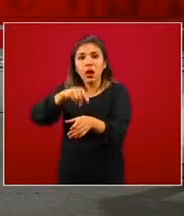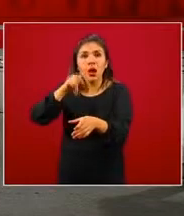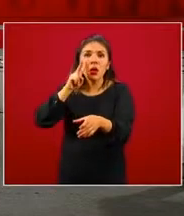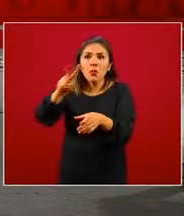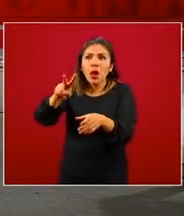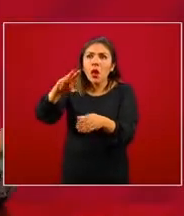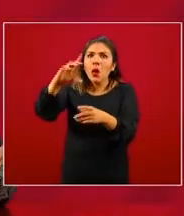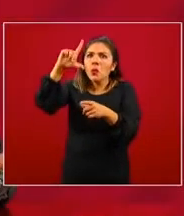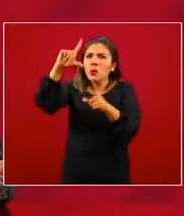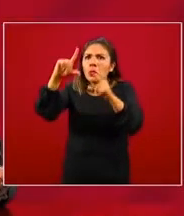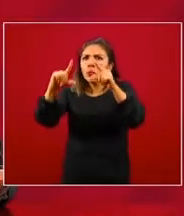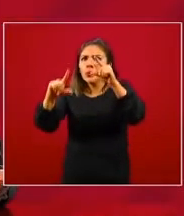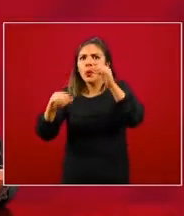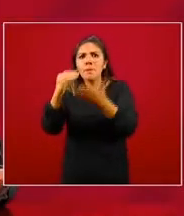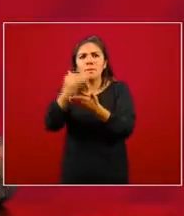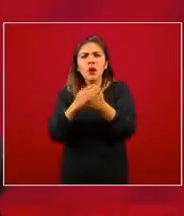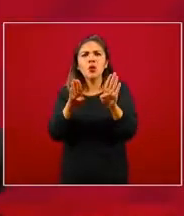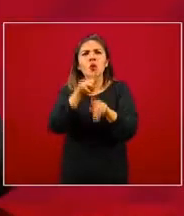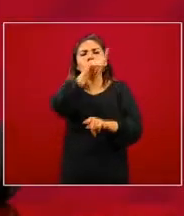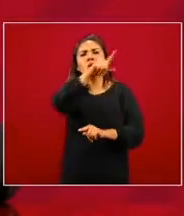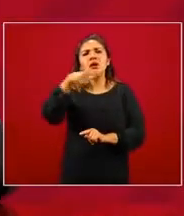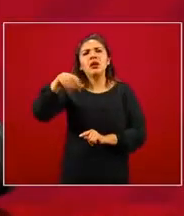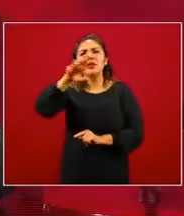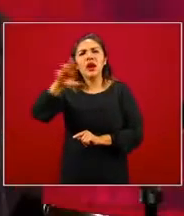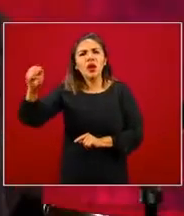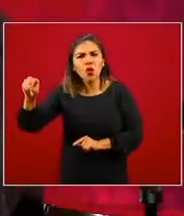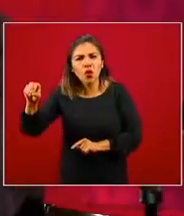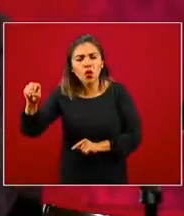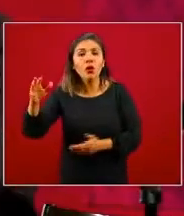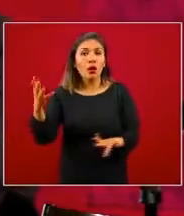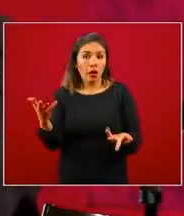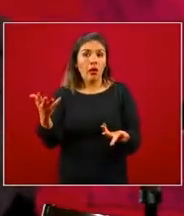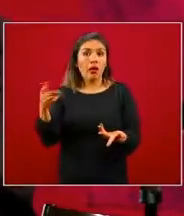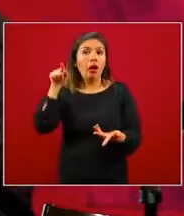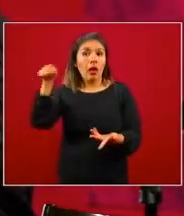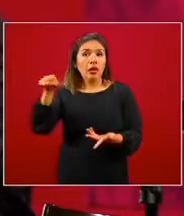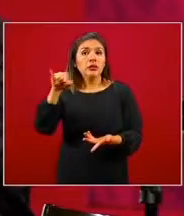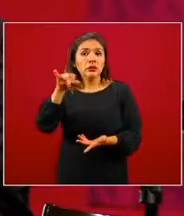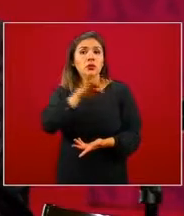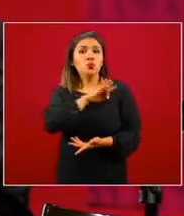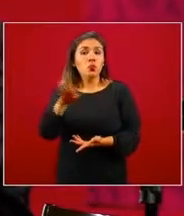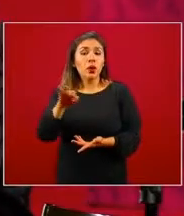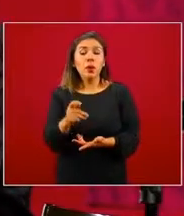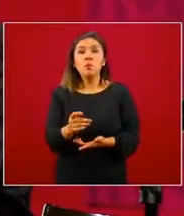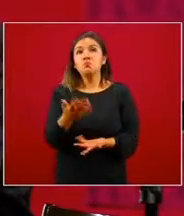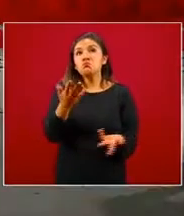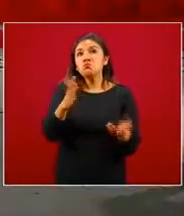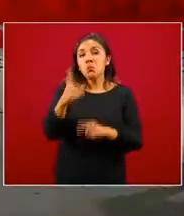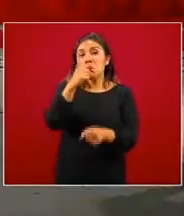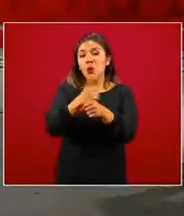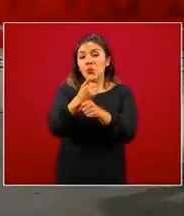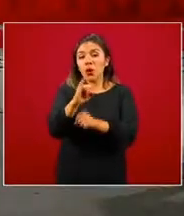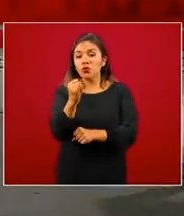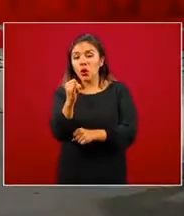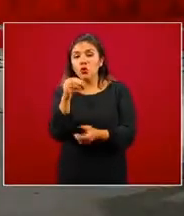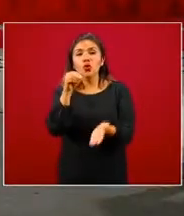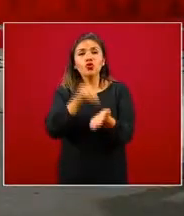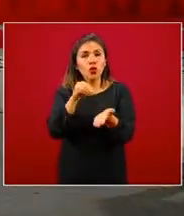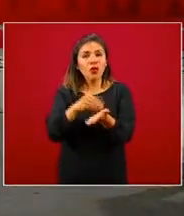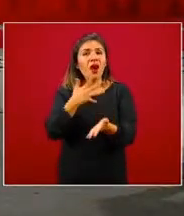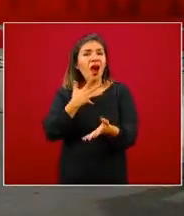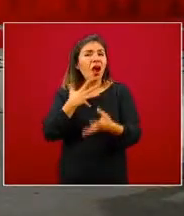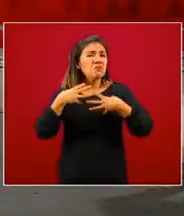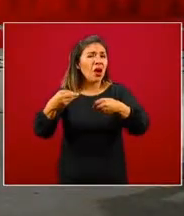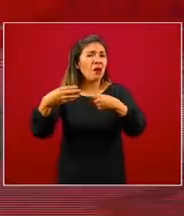settlements, we're going to see a downtick, for example, in Quintana Roo. At the beginning